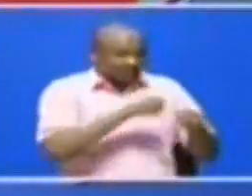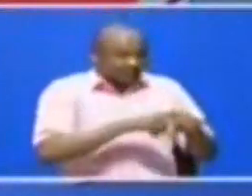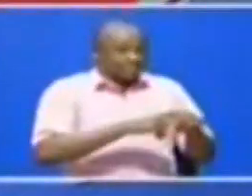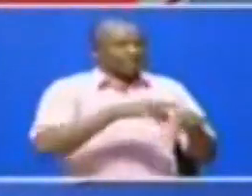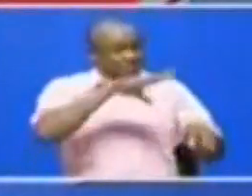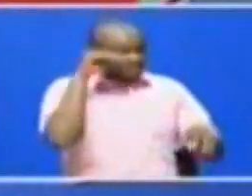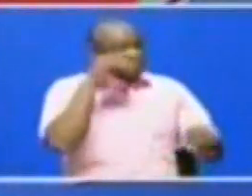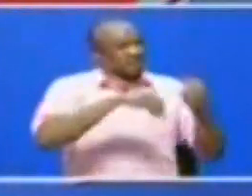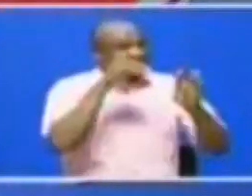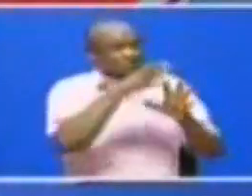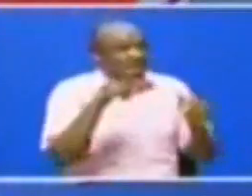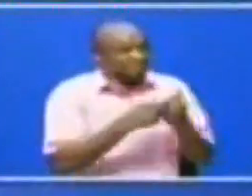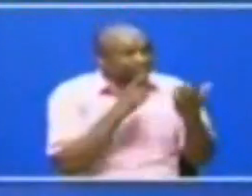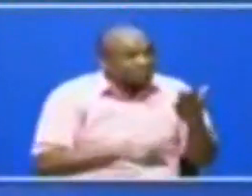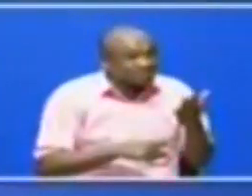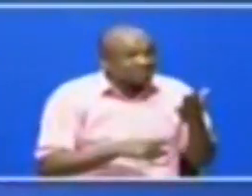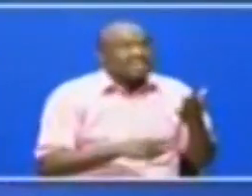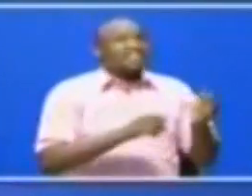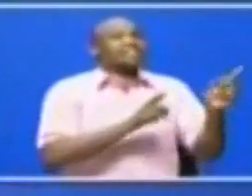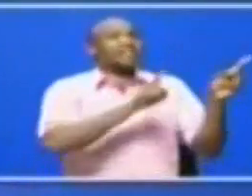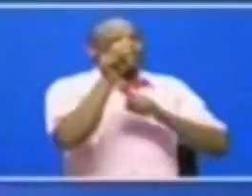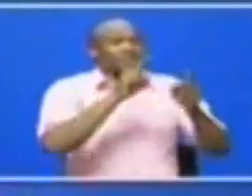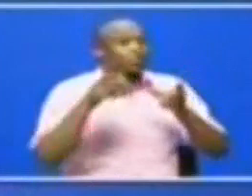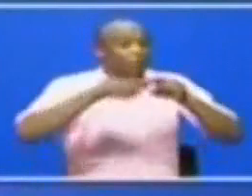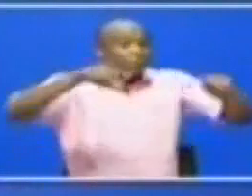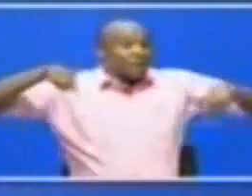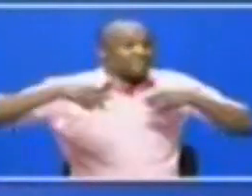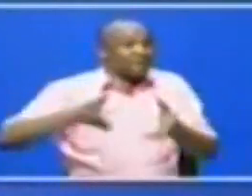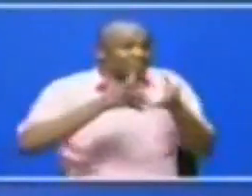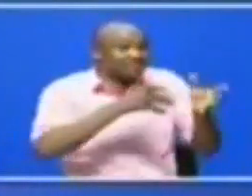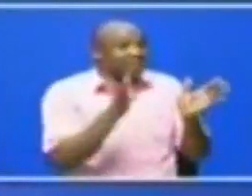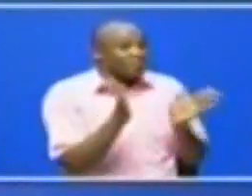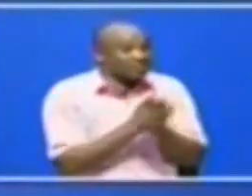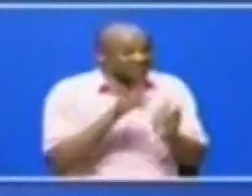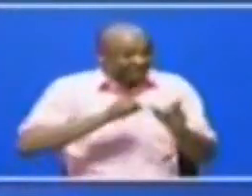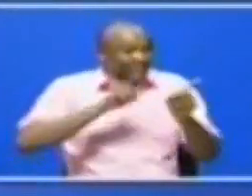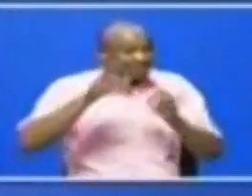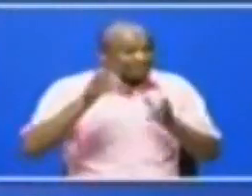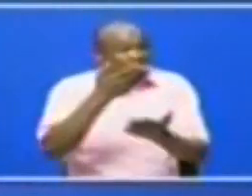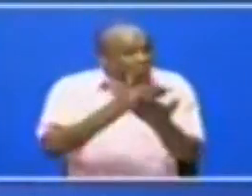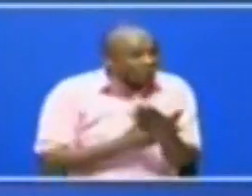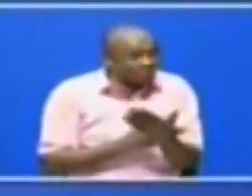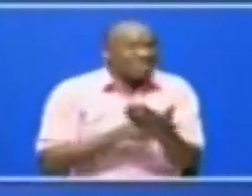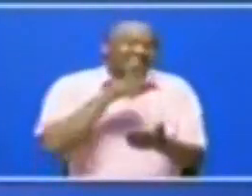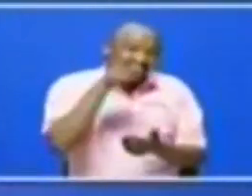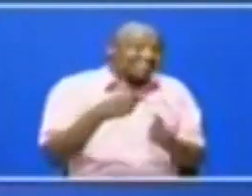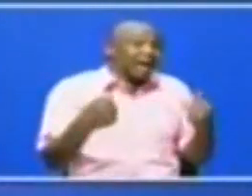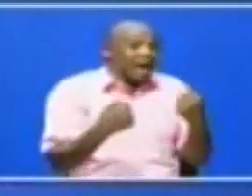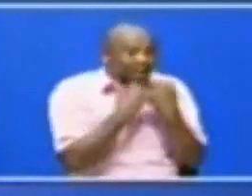this country, it was the transportation of ballot papers and forms that led